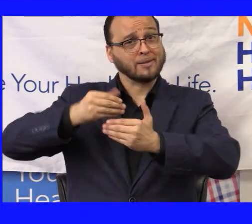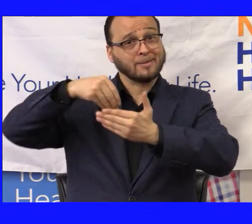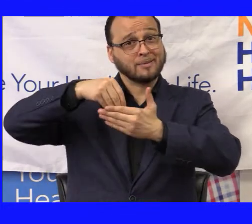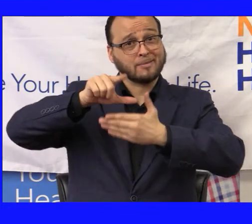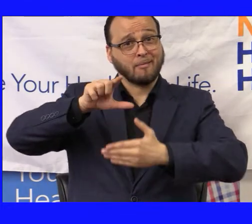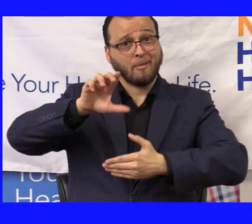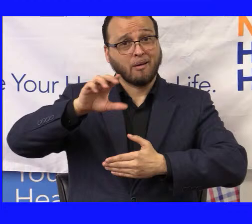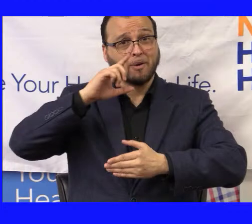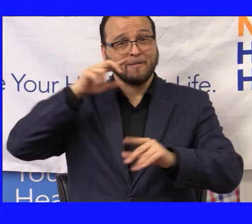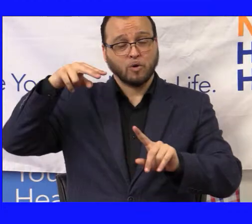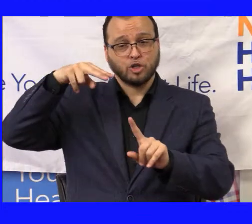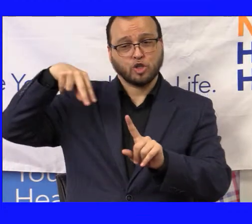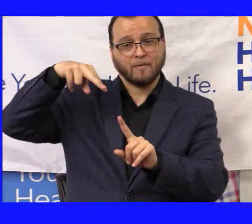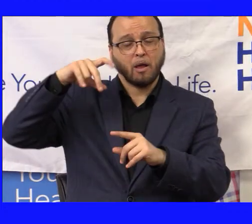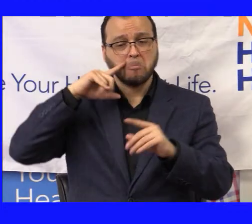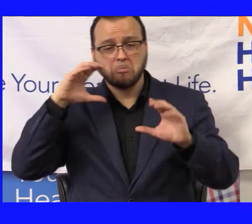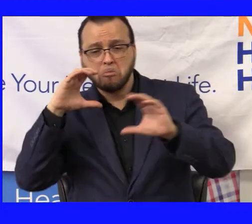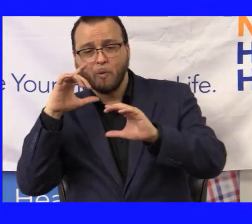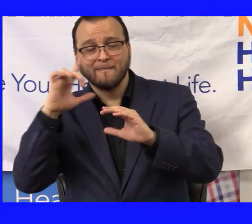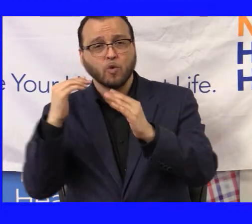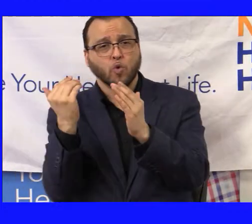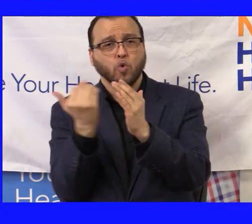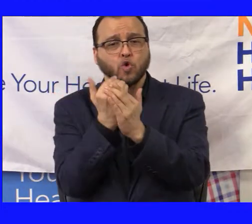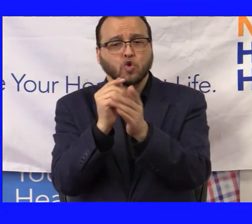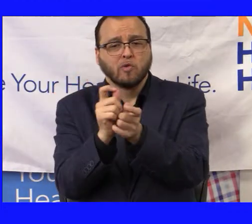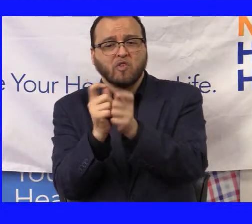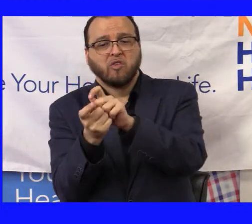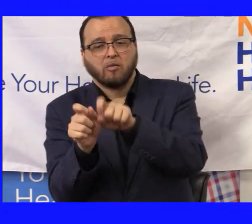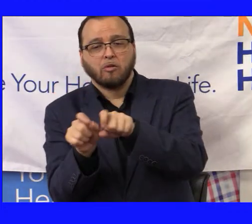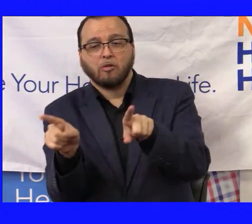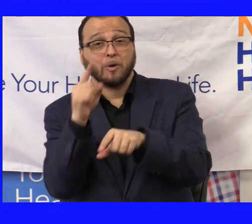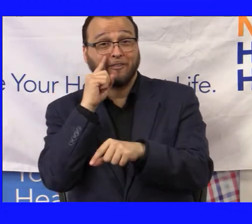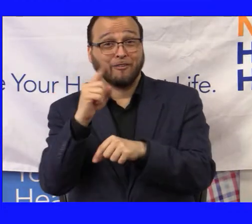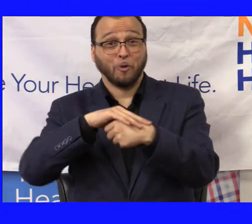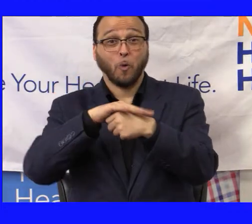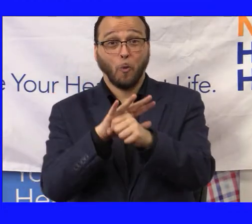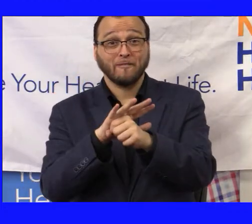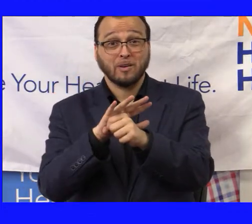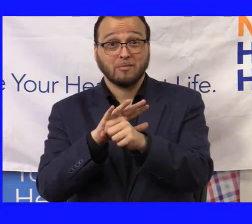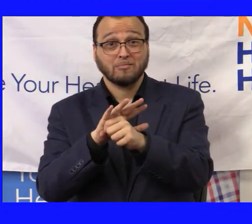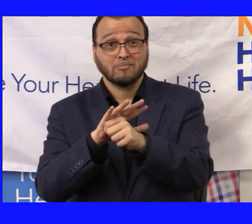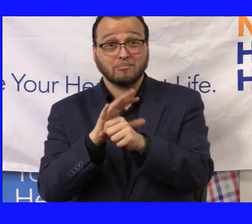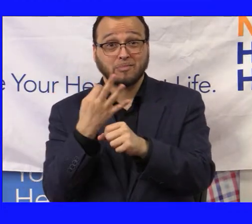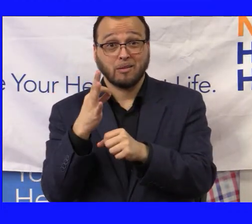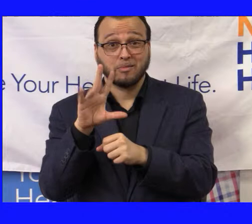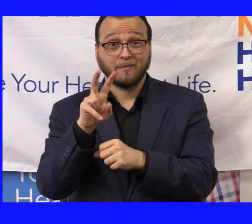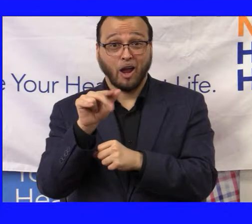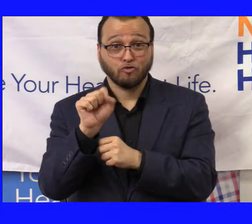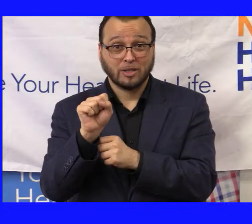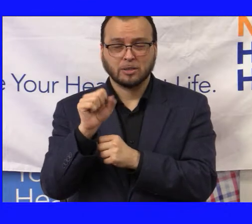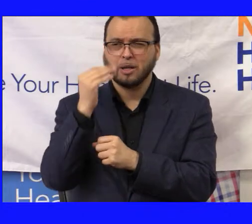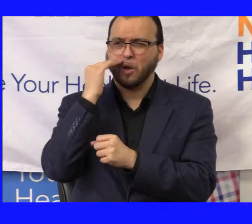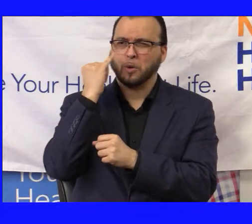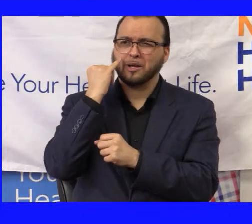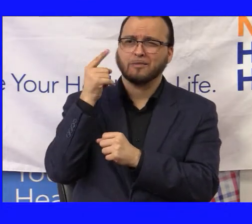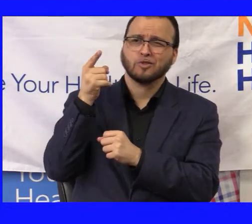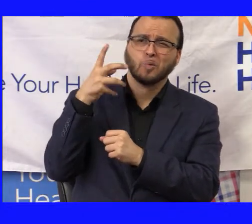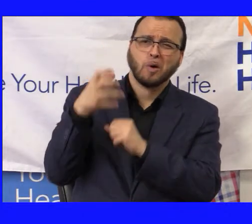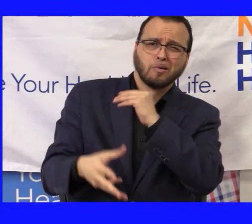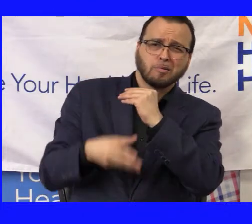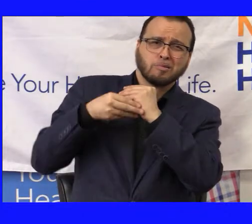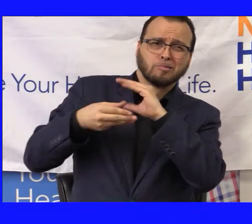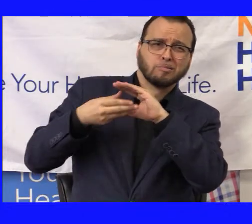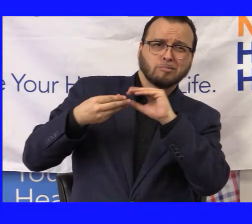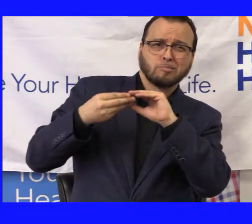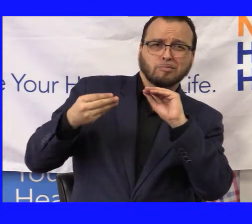the lab for surveilling for new mutations of the COVID-19 virus. I don't know if Kenra would want to say a couple of sentences